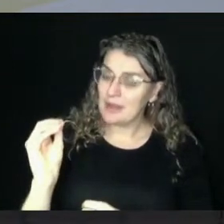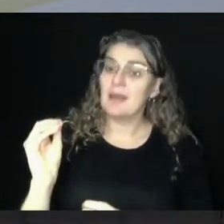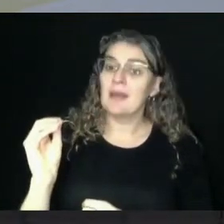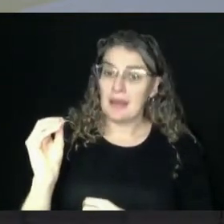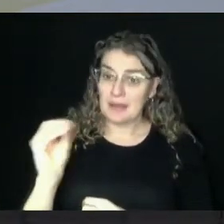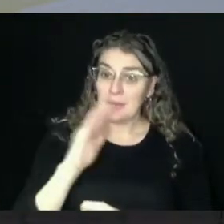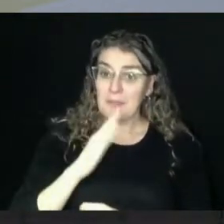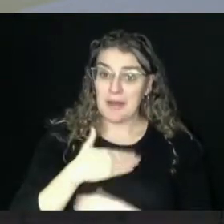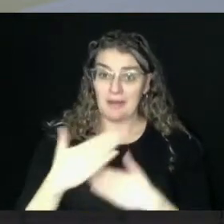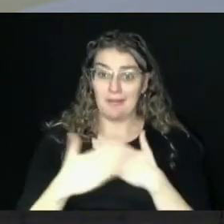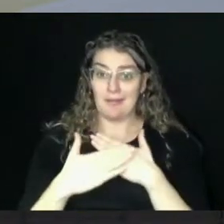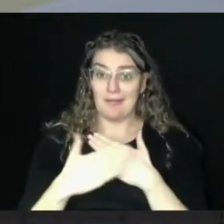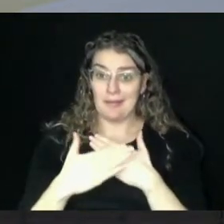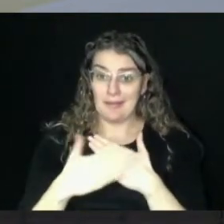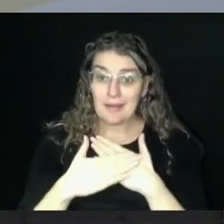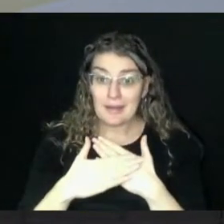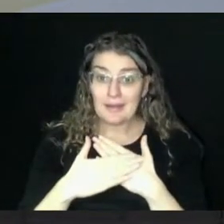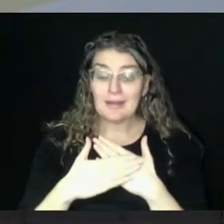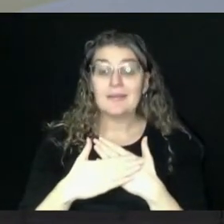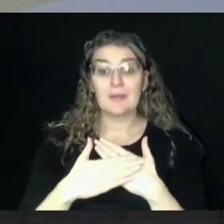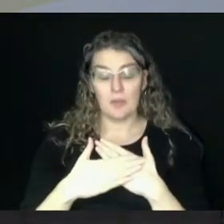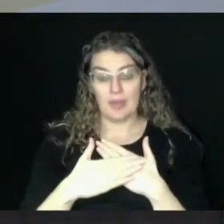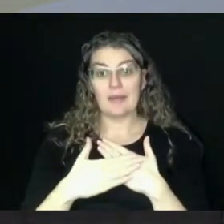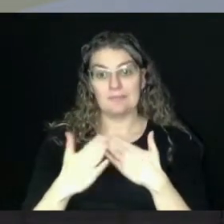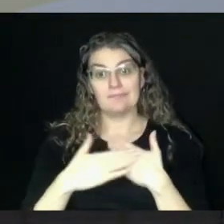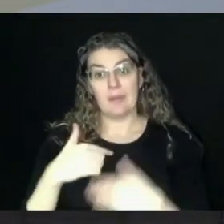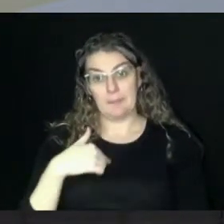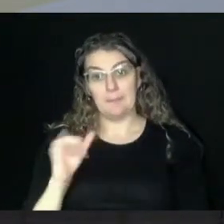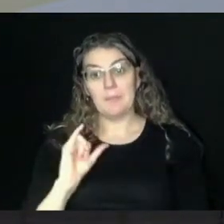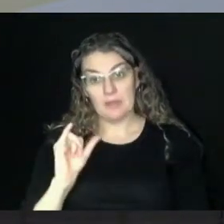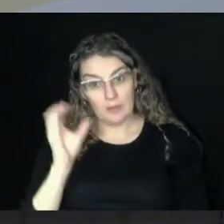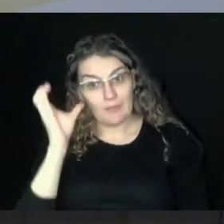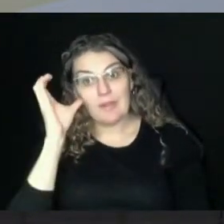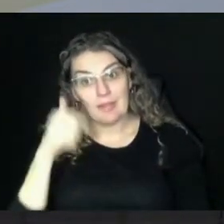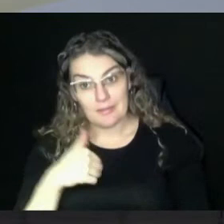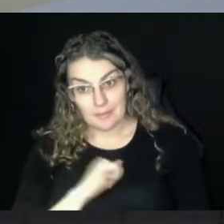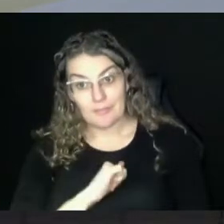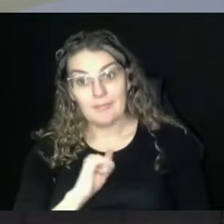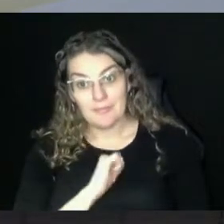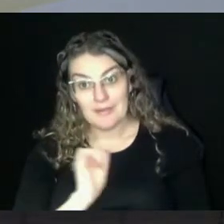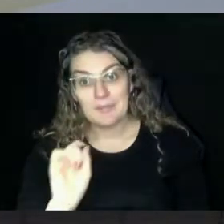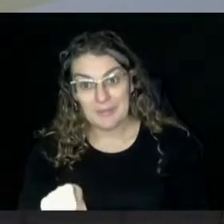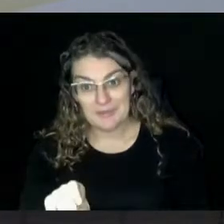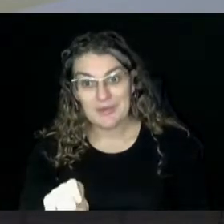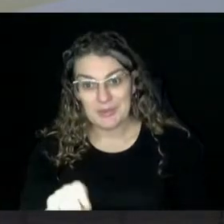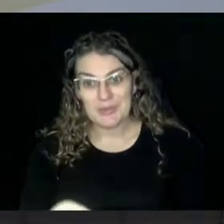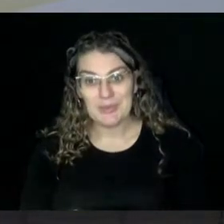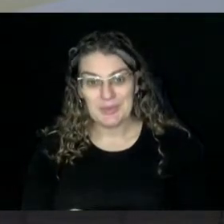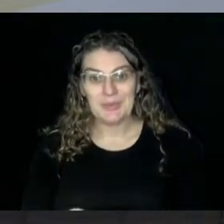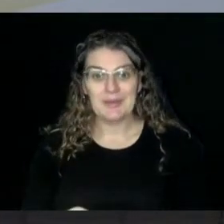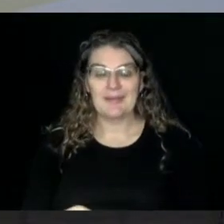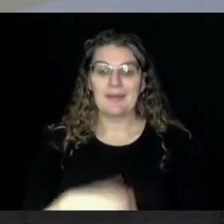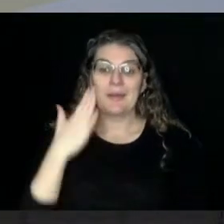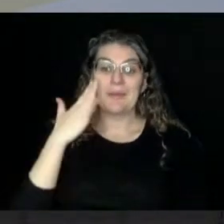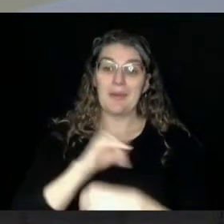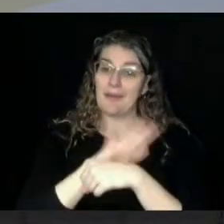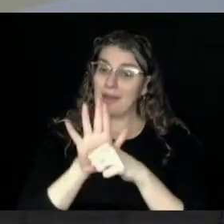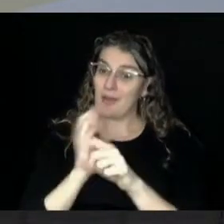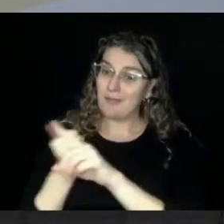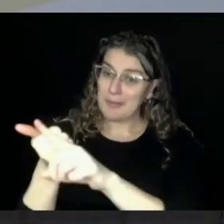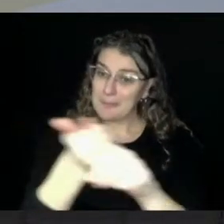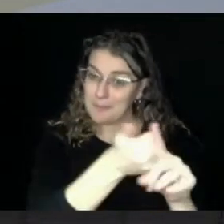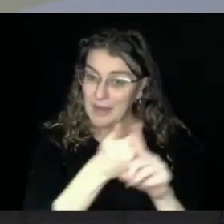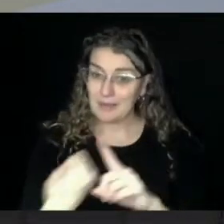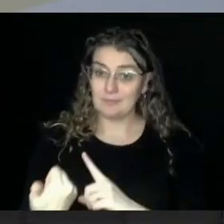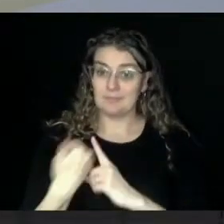this plea, this mantra is for me too, that as we continue our journey with COVID-19, let us please be